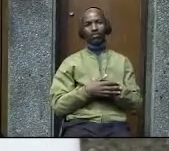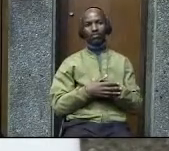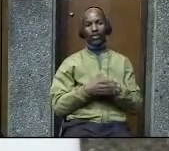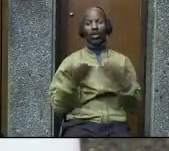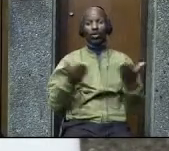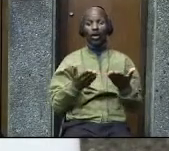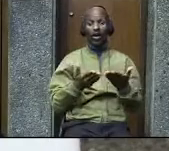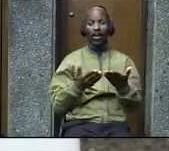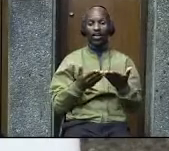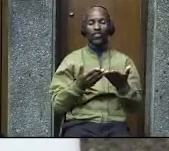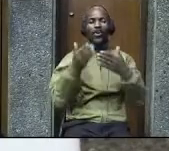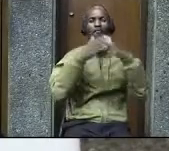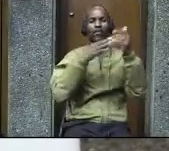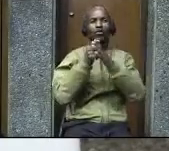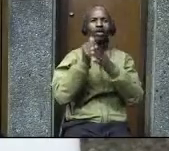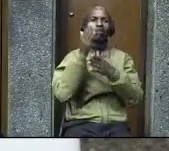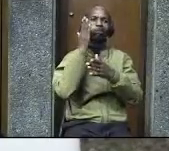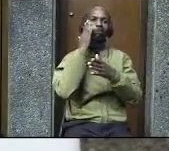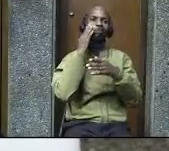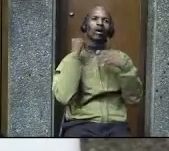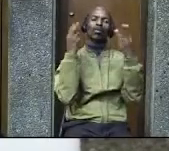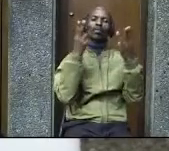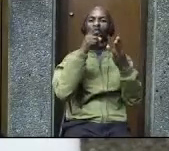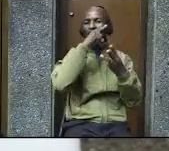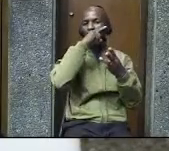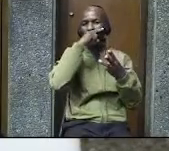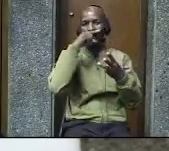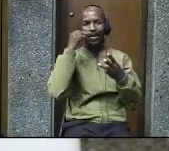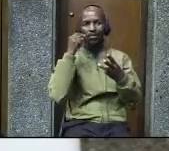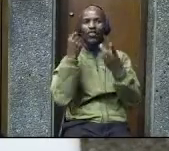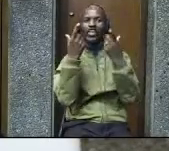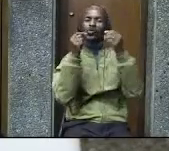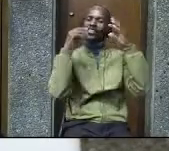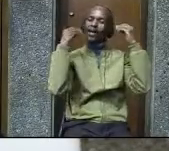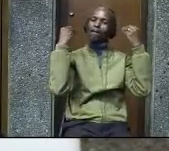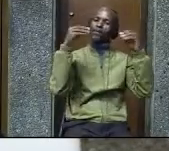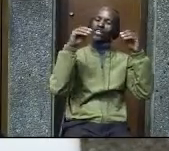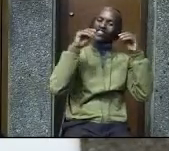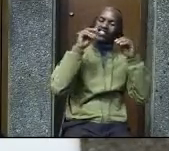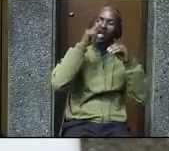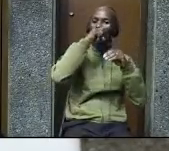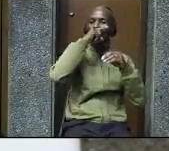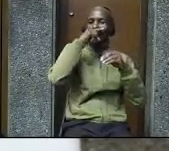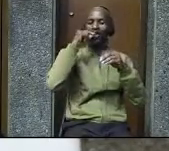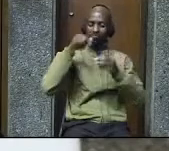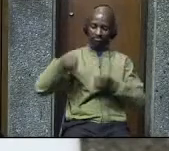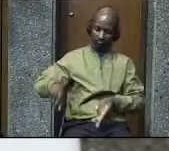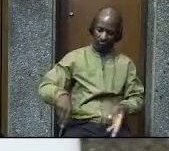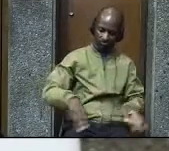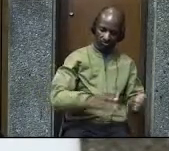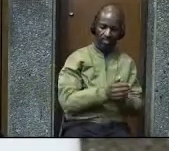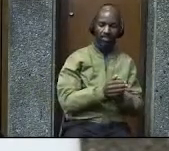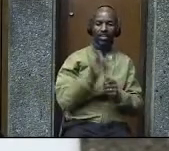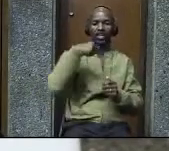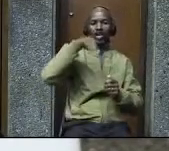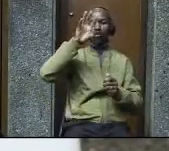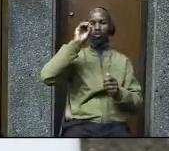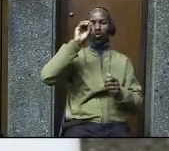le neng le gauwe ke batho ba basweu ba neng ba le bitsa gore ba ne ba entse business e bitswang ya skontirene e bitswa